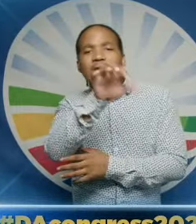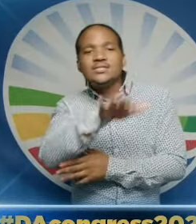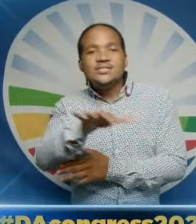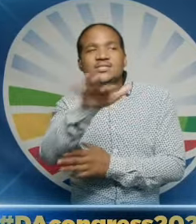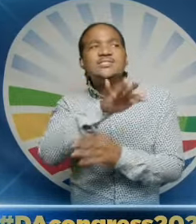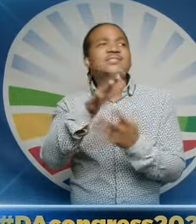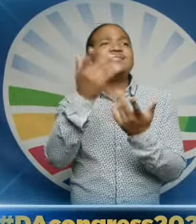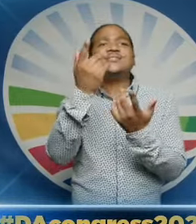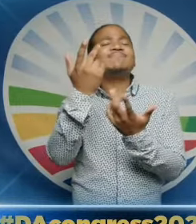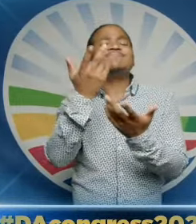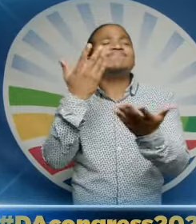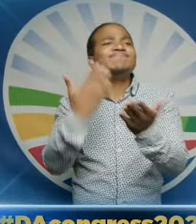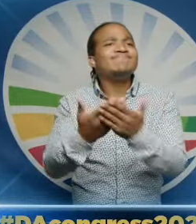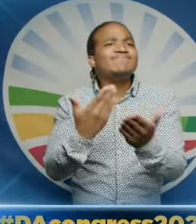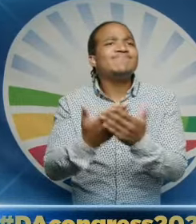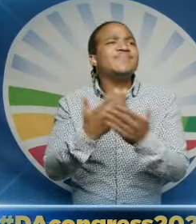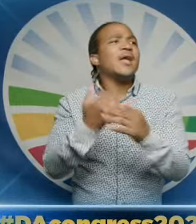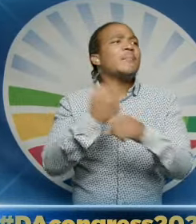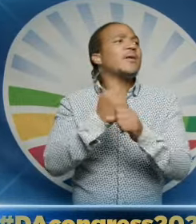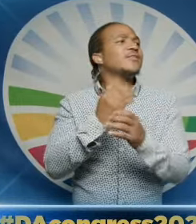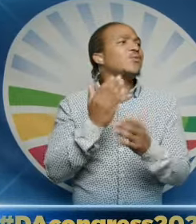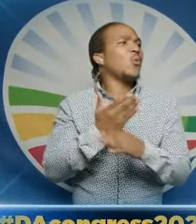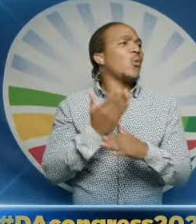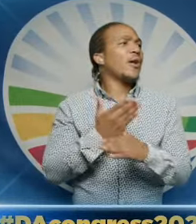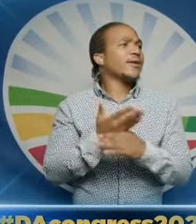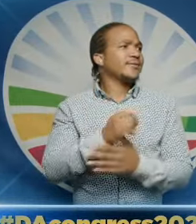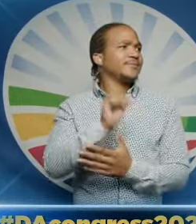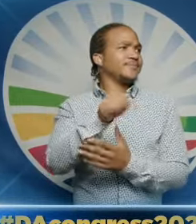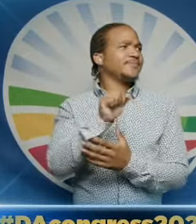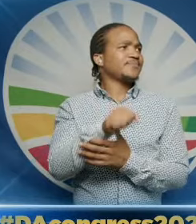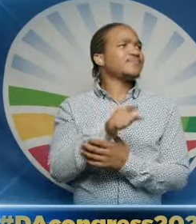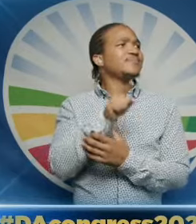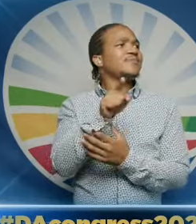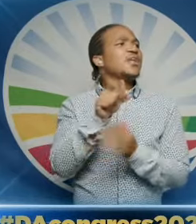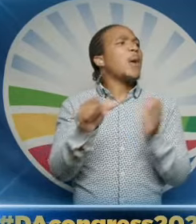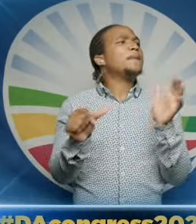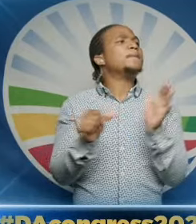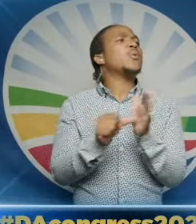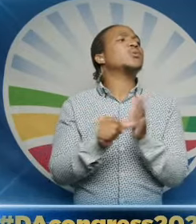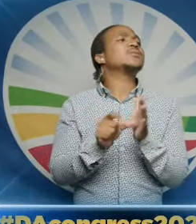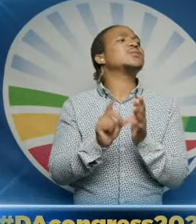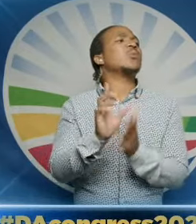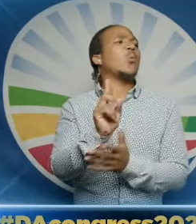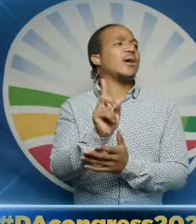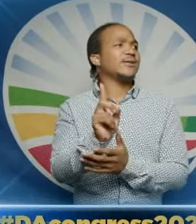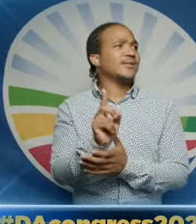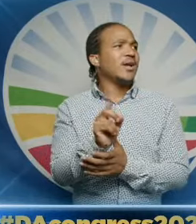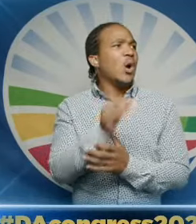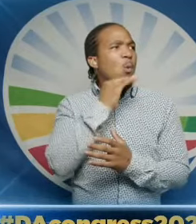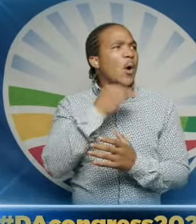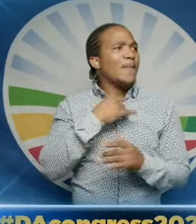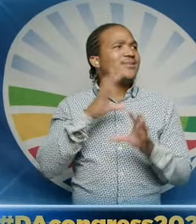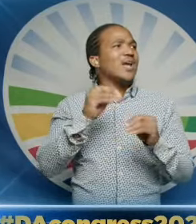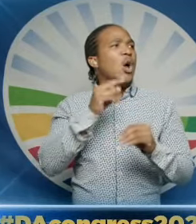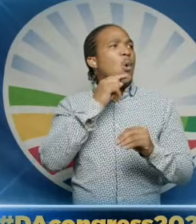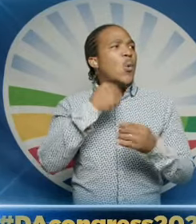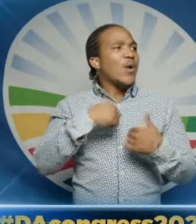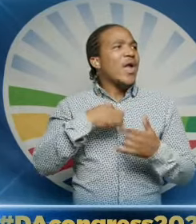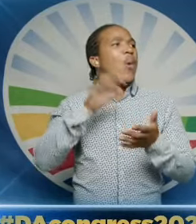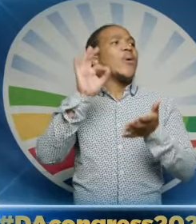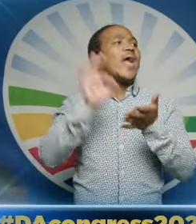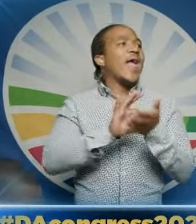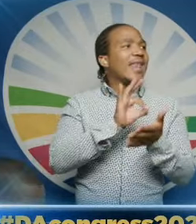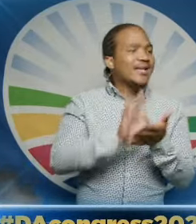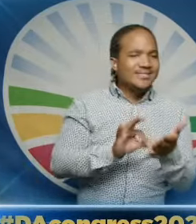are different there. And I think, viewer, this is important. We need to stop saying we are electing today